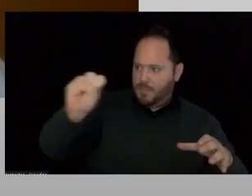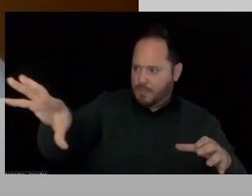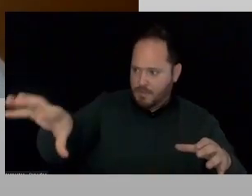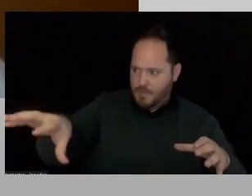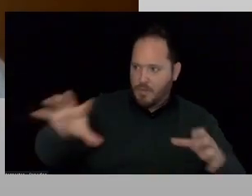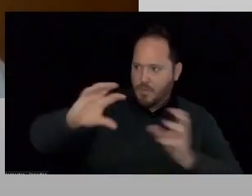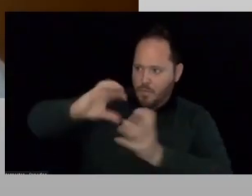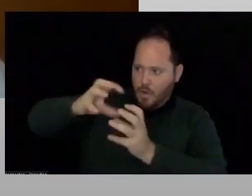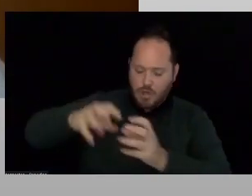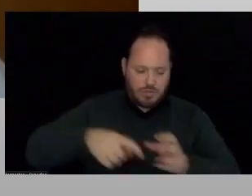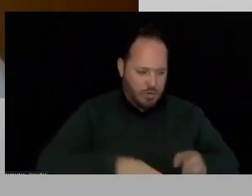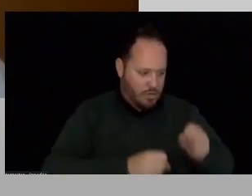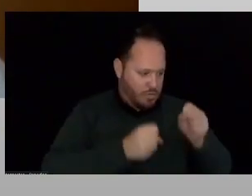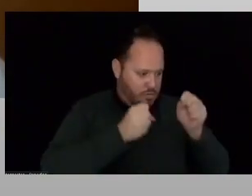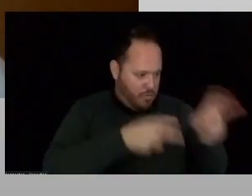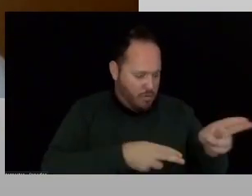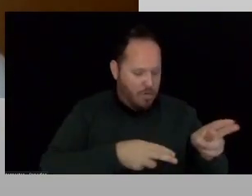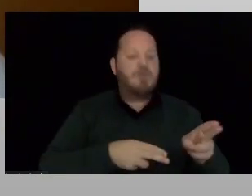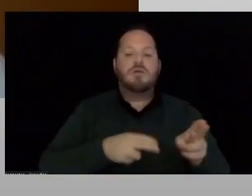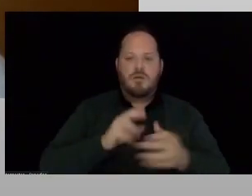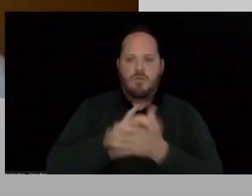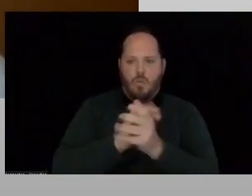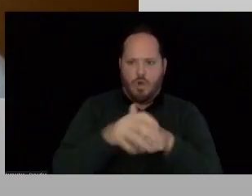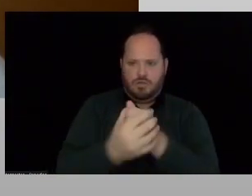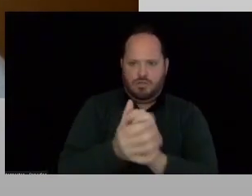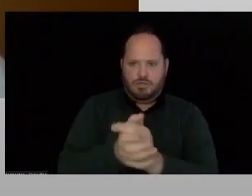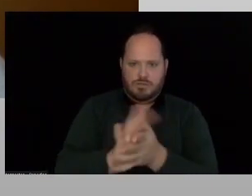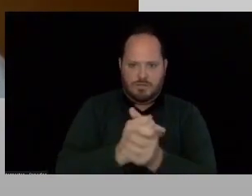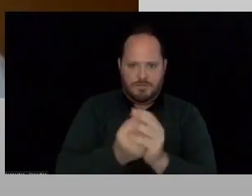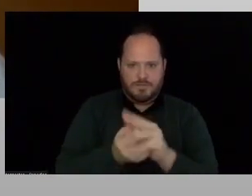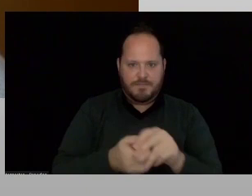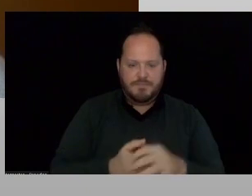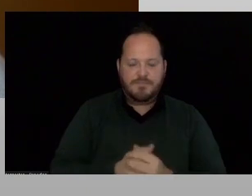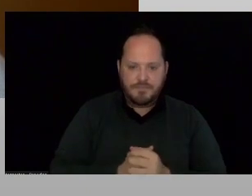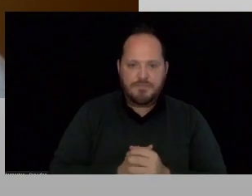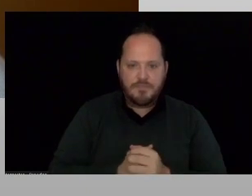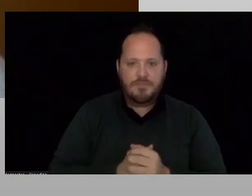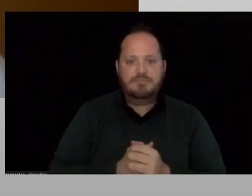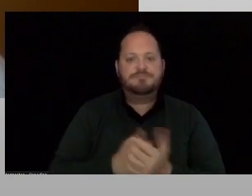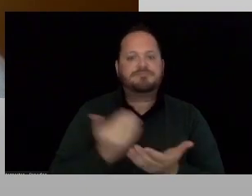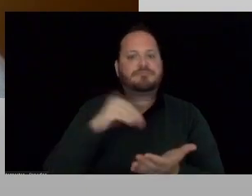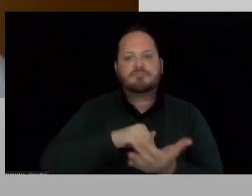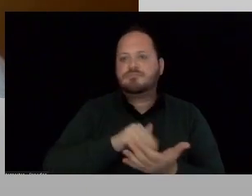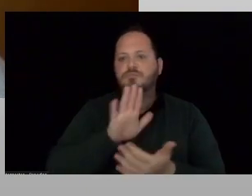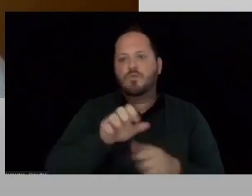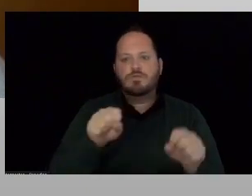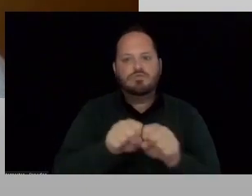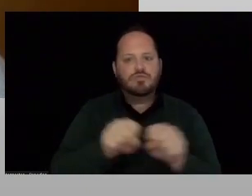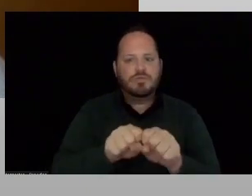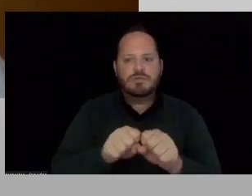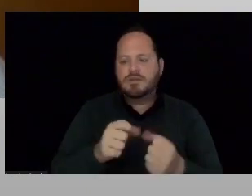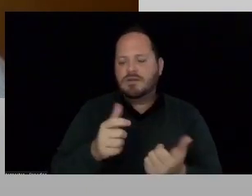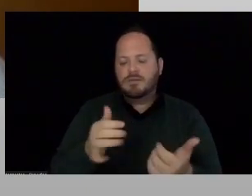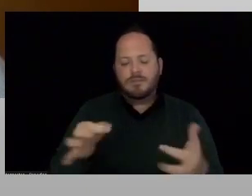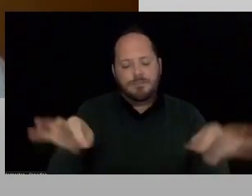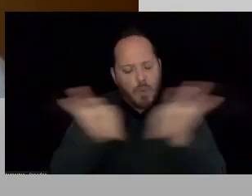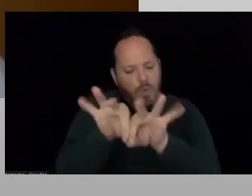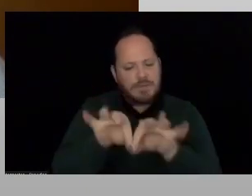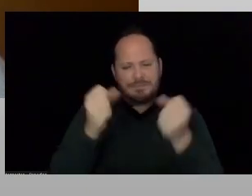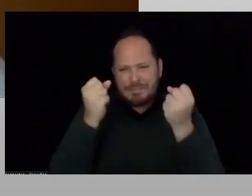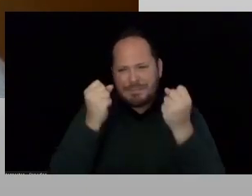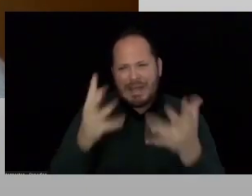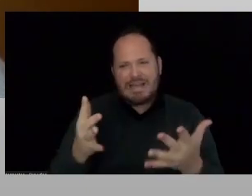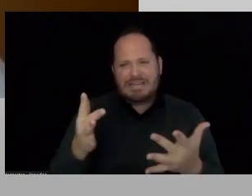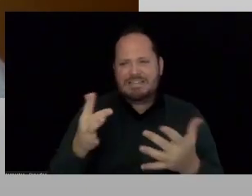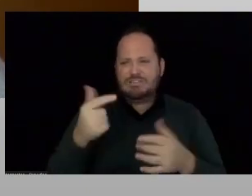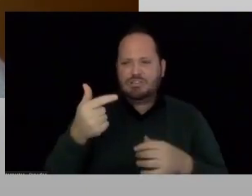taking a shower before interacting with your family or your housemates. And again, your shoes, it's important. A lot of germs are on shoes. And again, some people